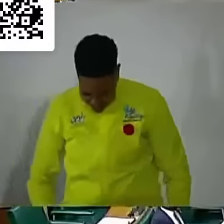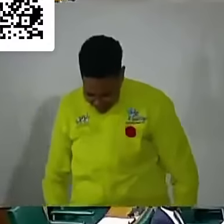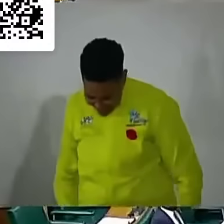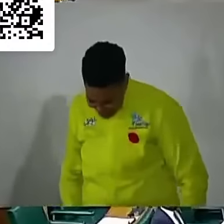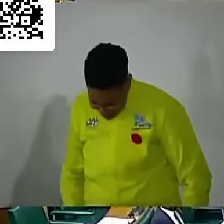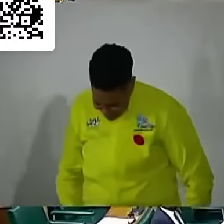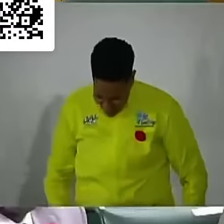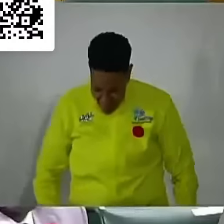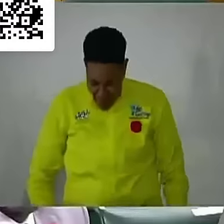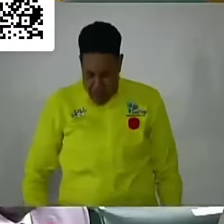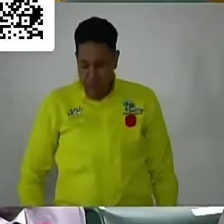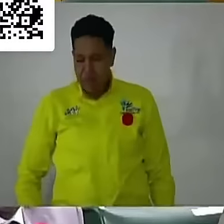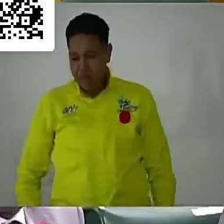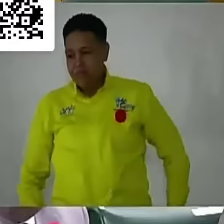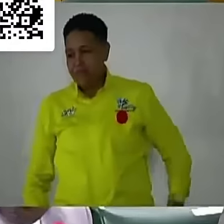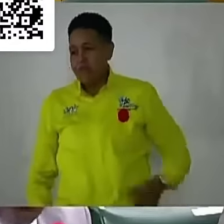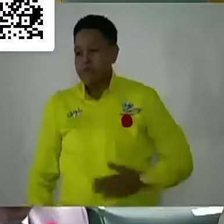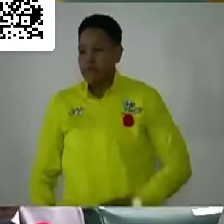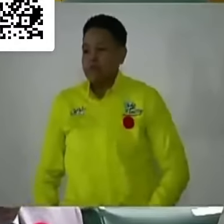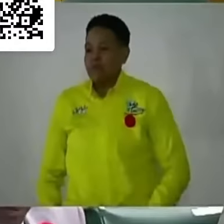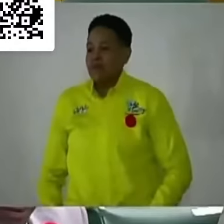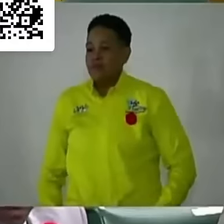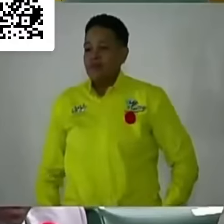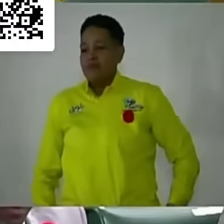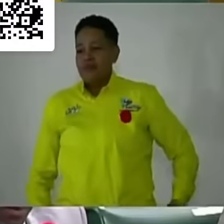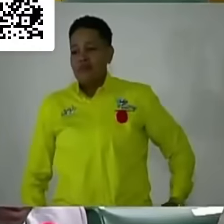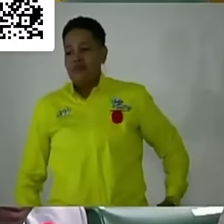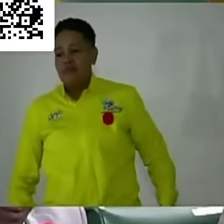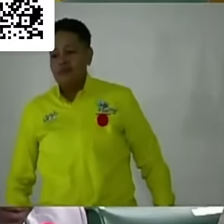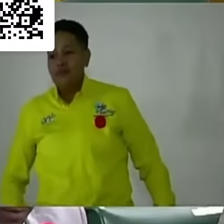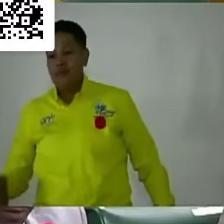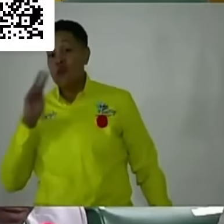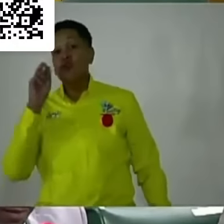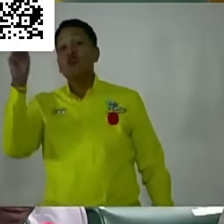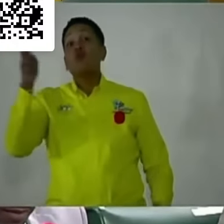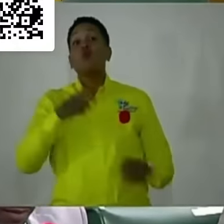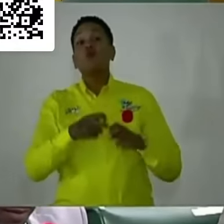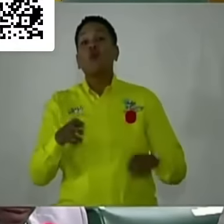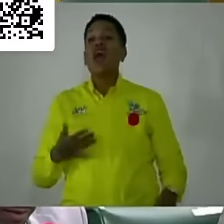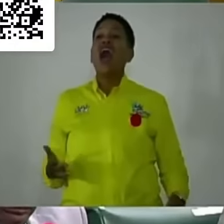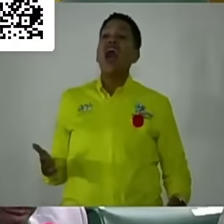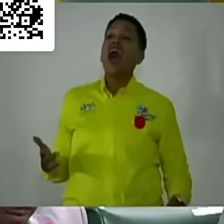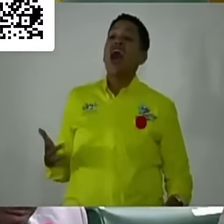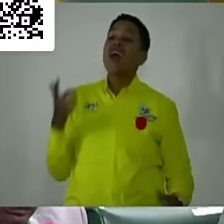You know, so when you throw stone in hog pen, the one small.